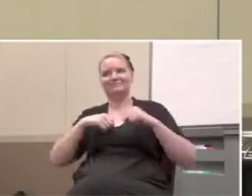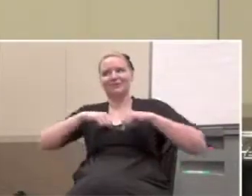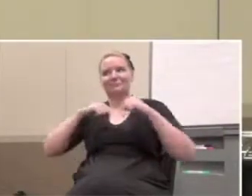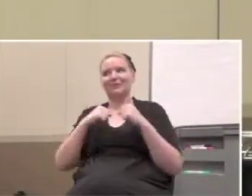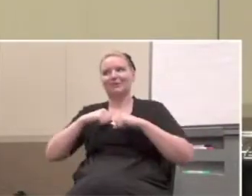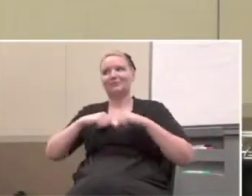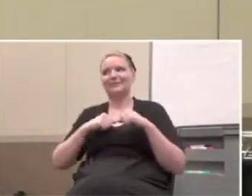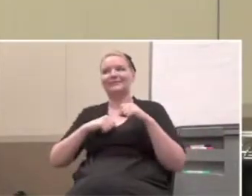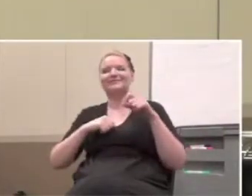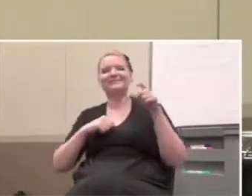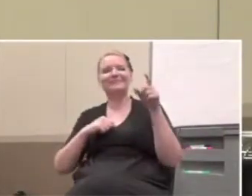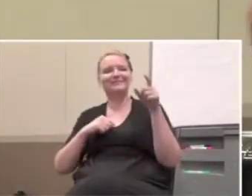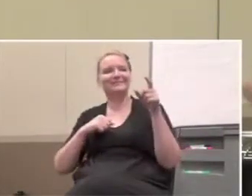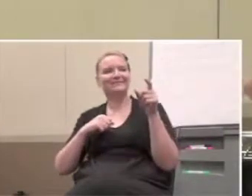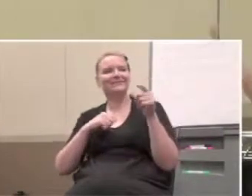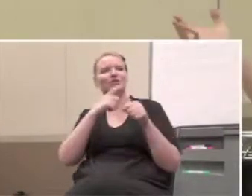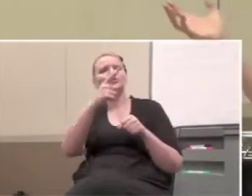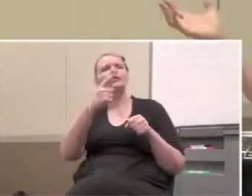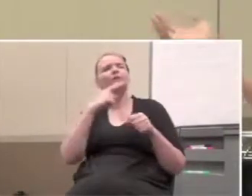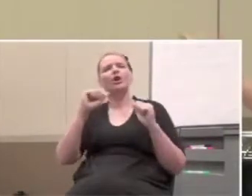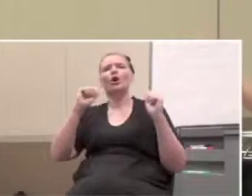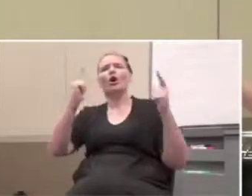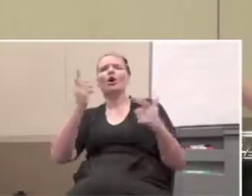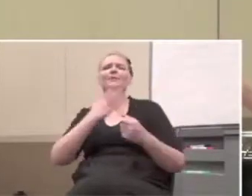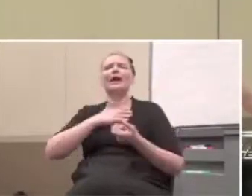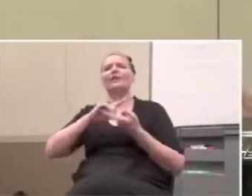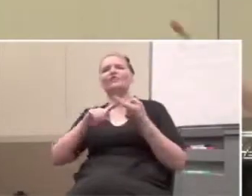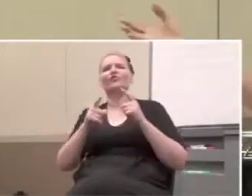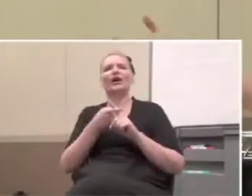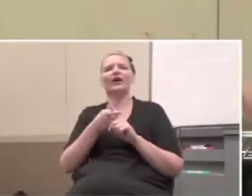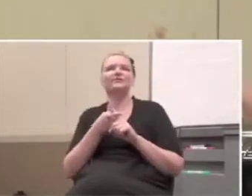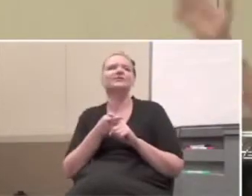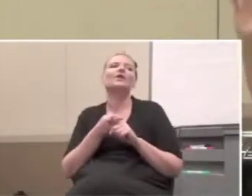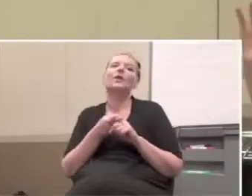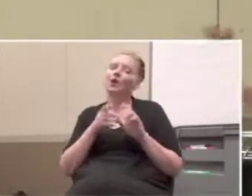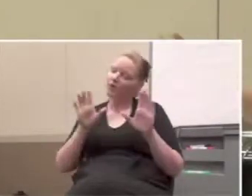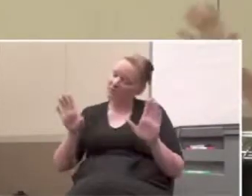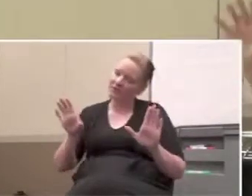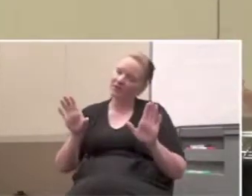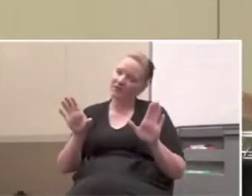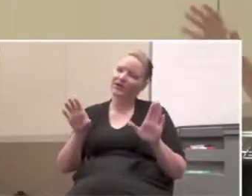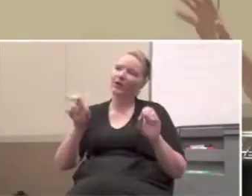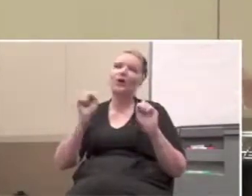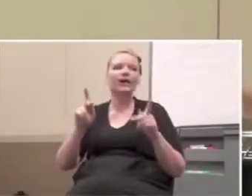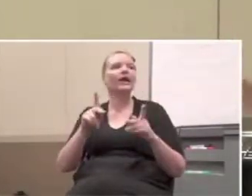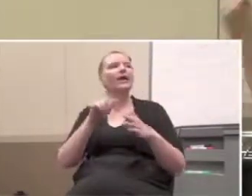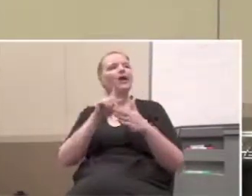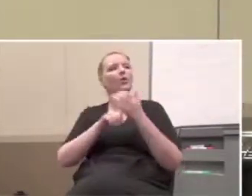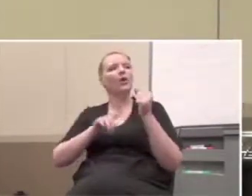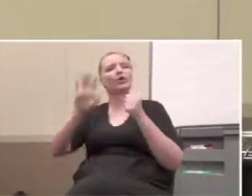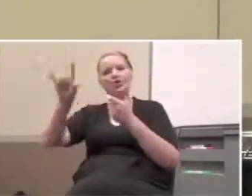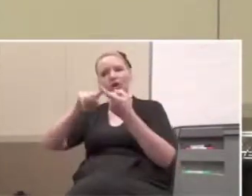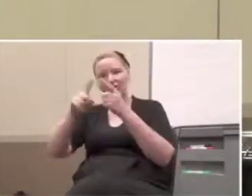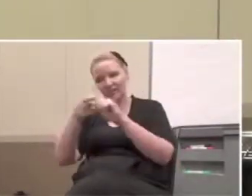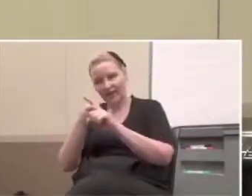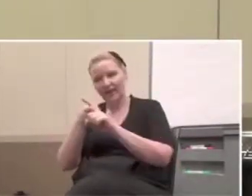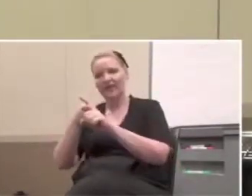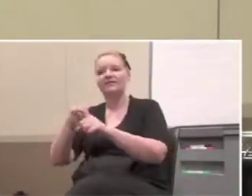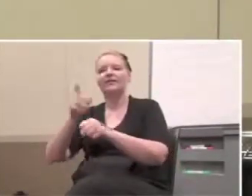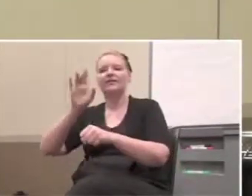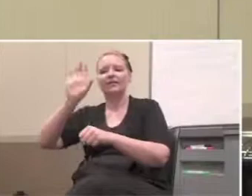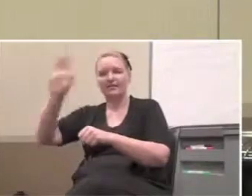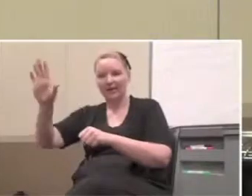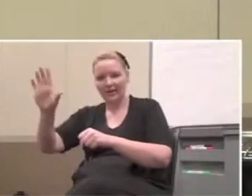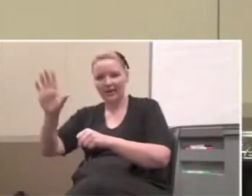And she says, well, all my friends, she's bringing their friends, and I said, okay, what they do with their parents is a different discussion. This is you and